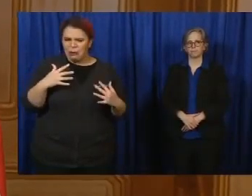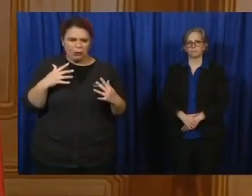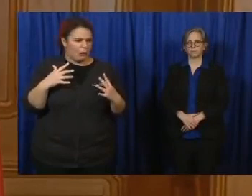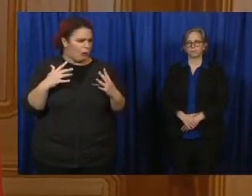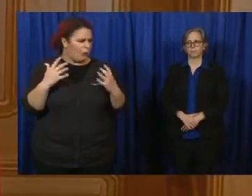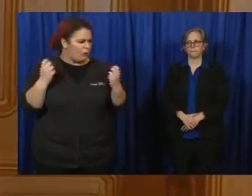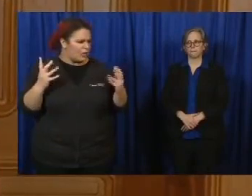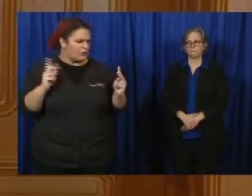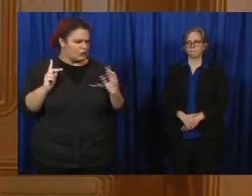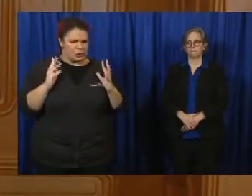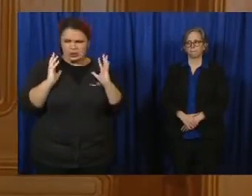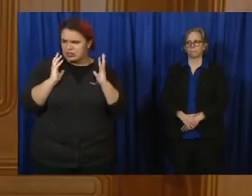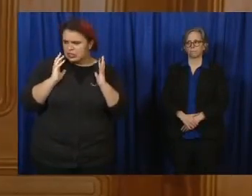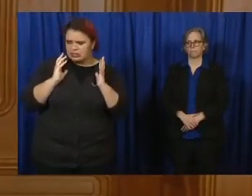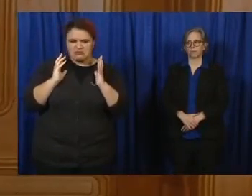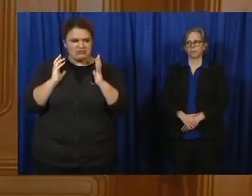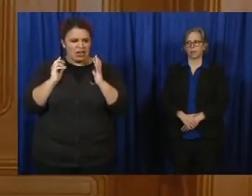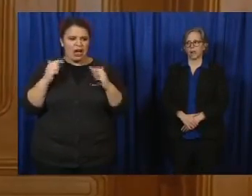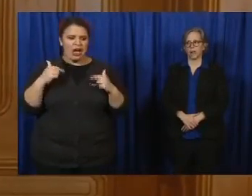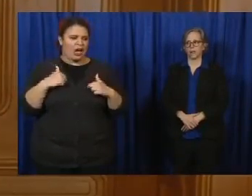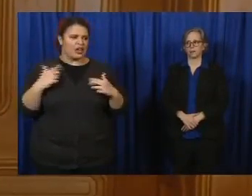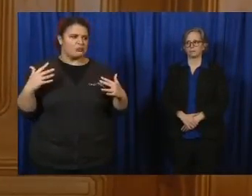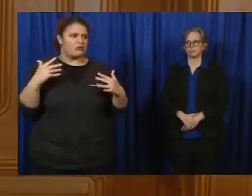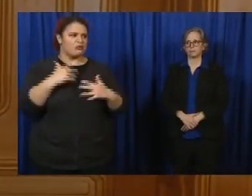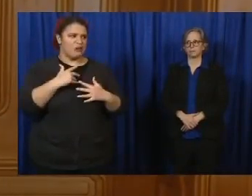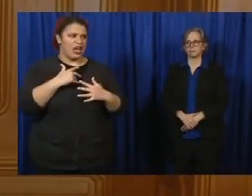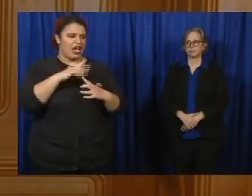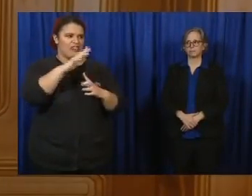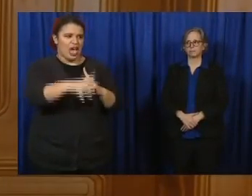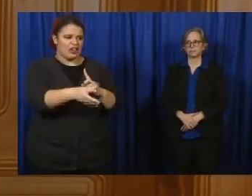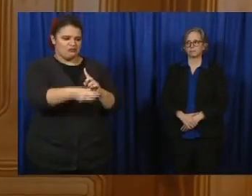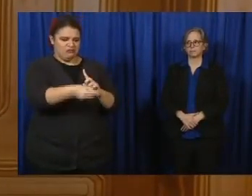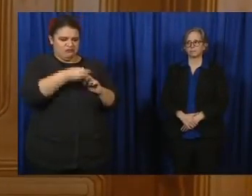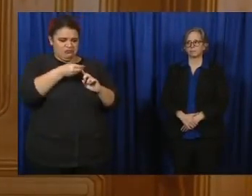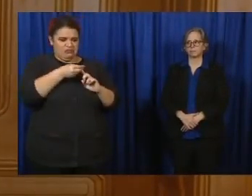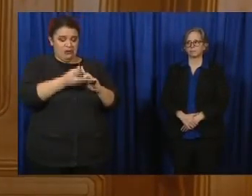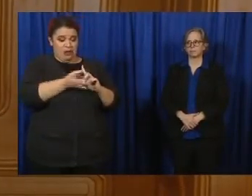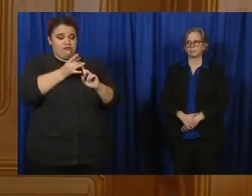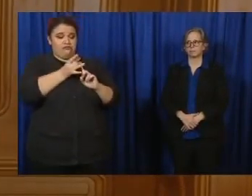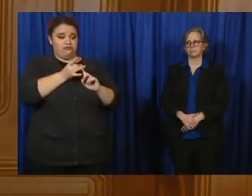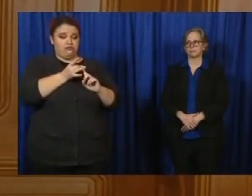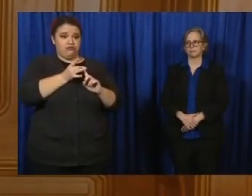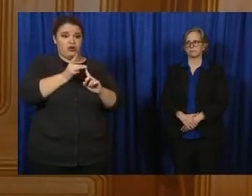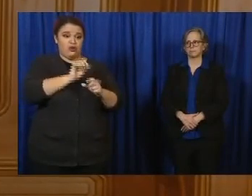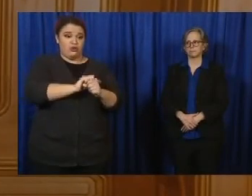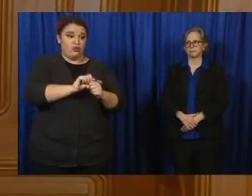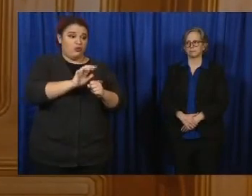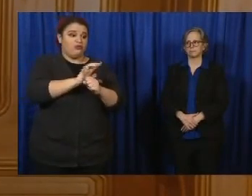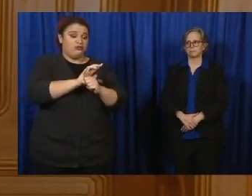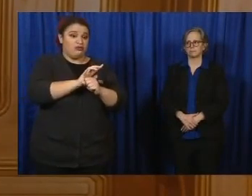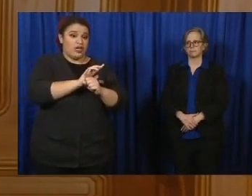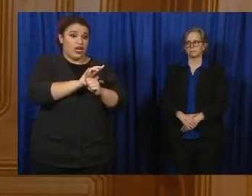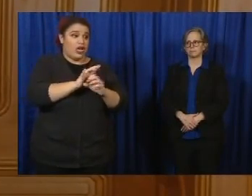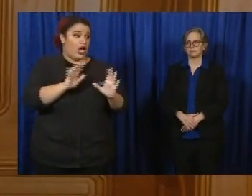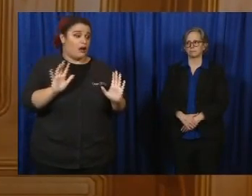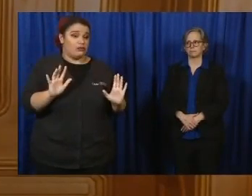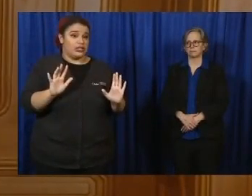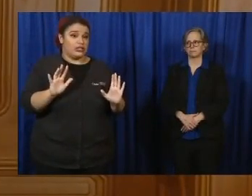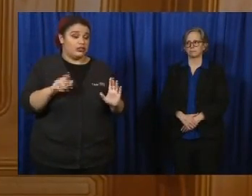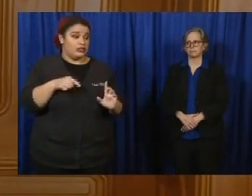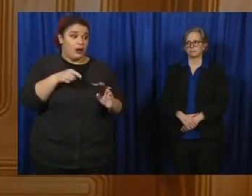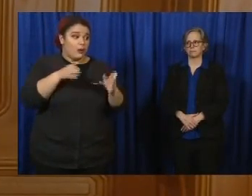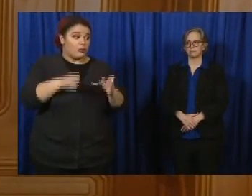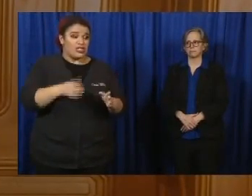fear of contracting the coronavirus, and in fact has even gone so far as to say he'll go back to prison once it's over if